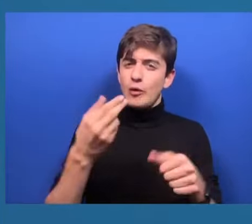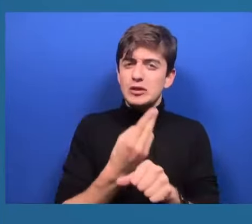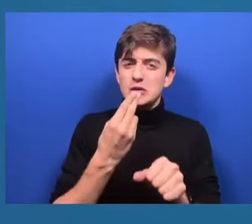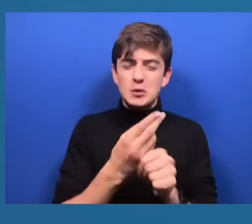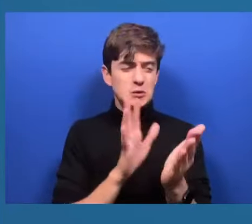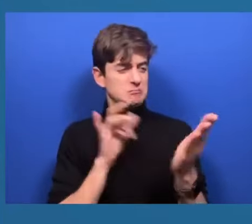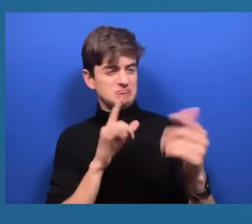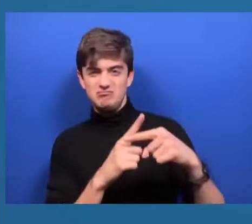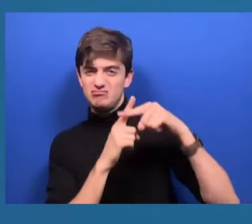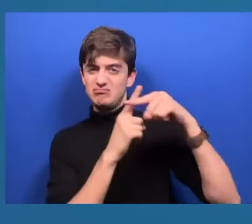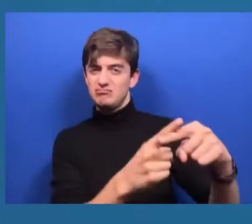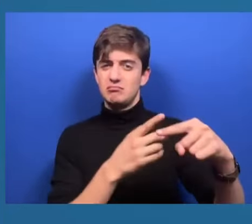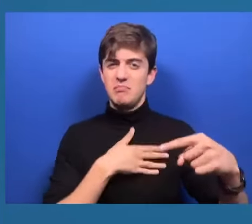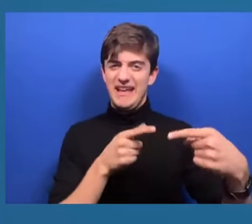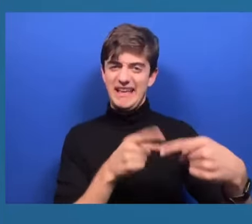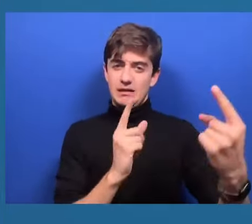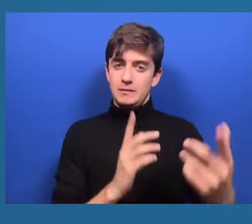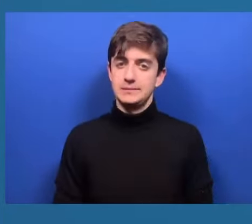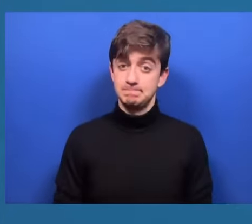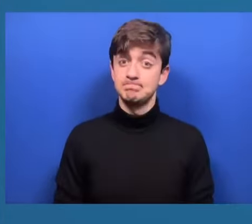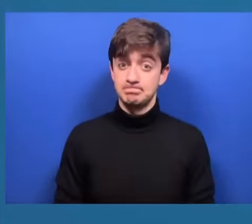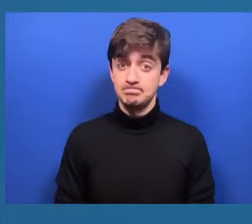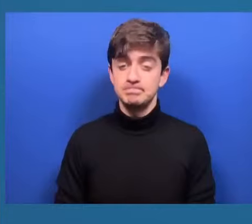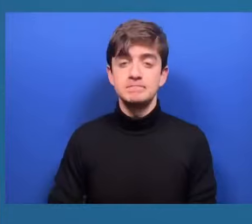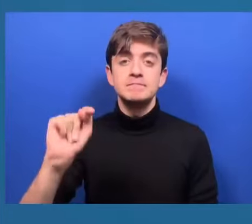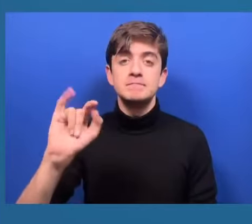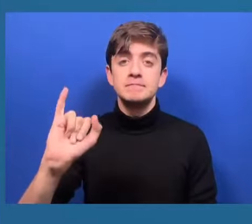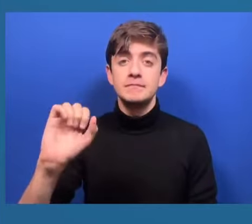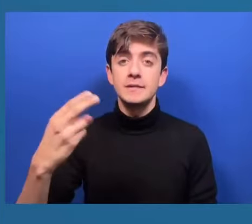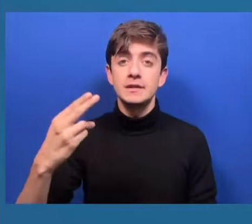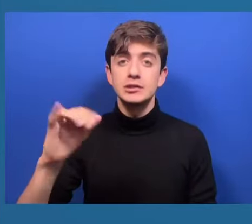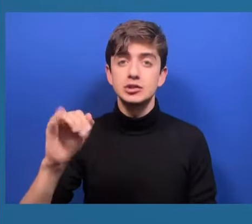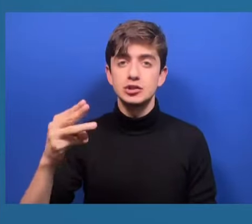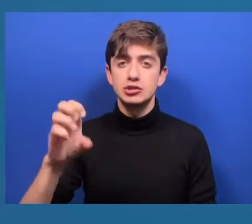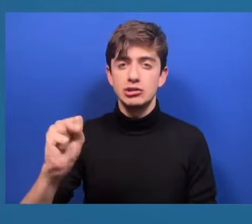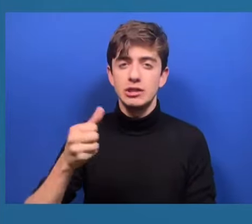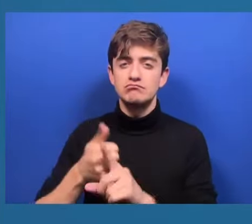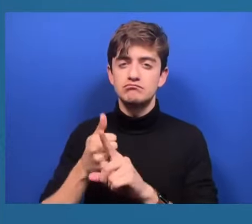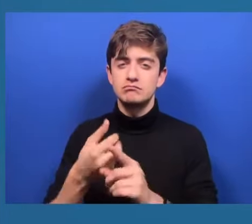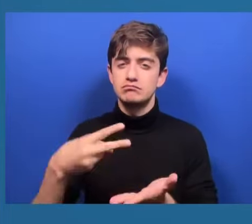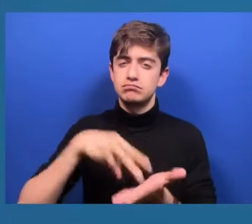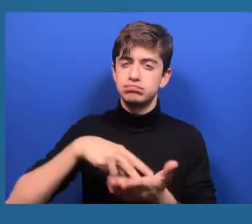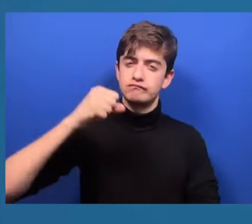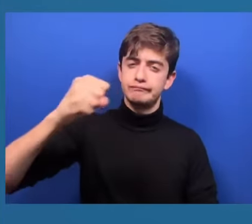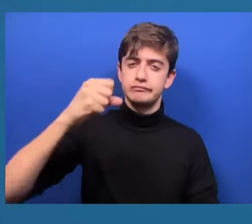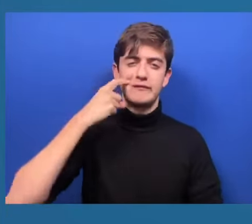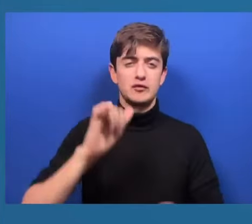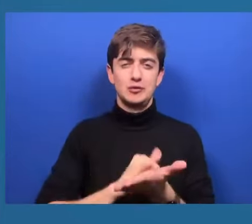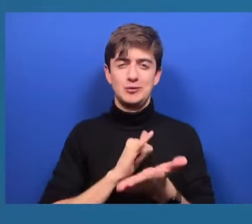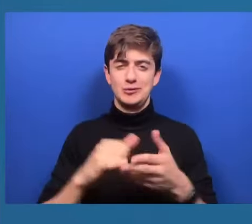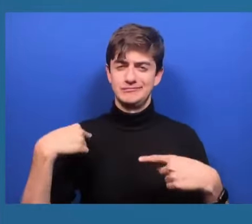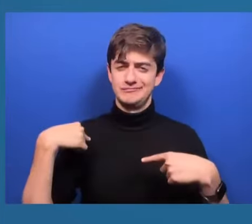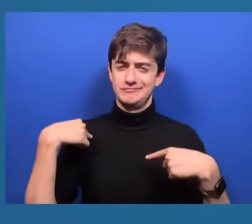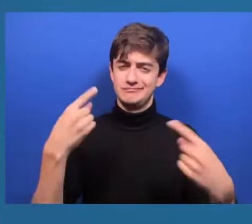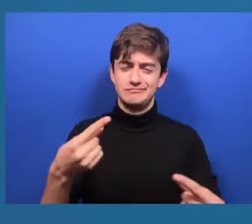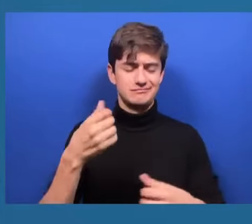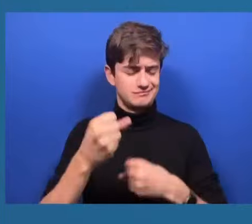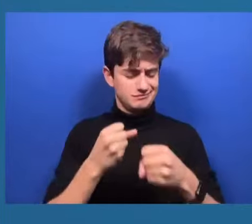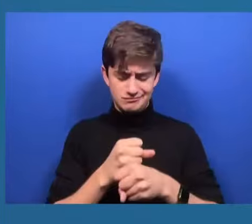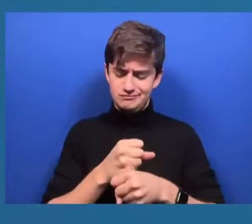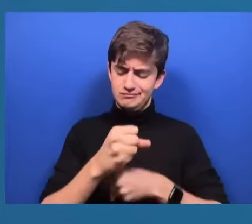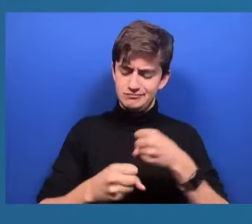enemies. Now, Tish James has stood up for New York for decades, and as Attorney General